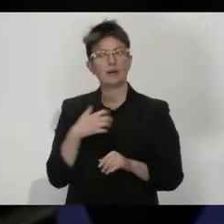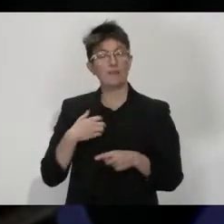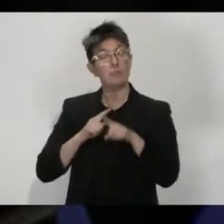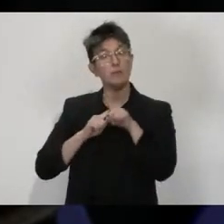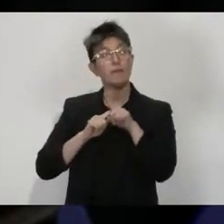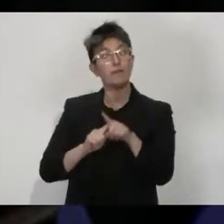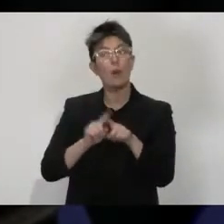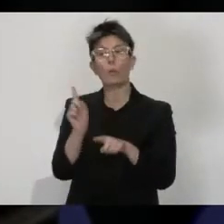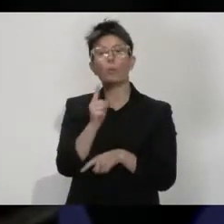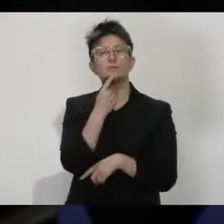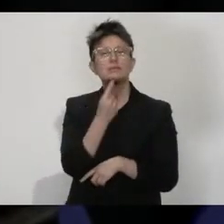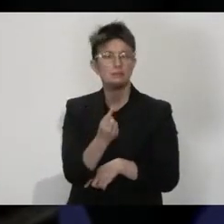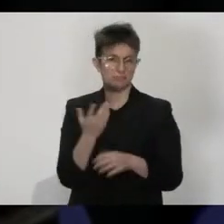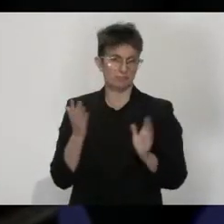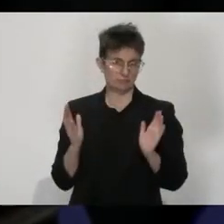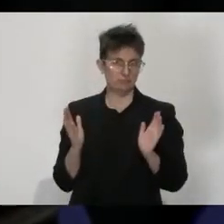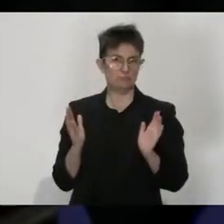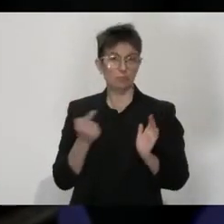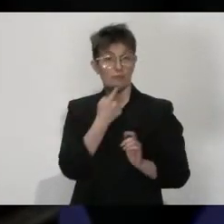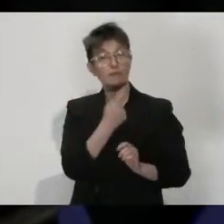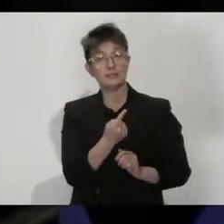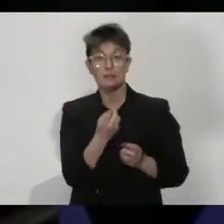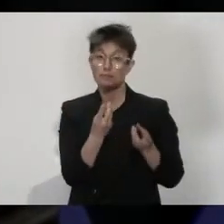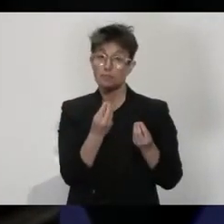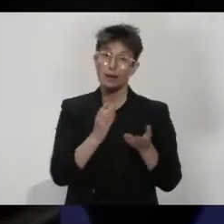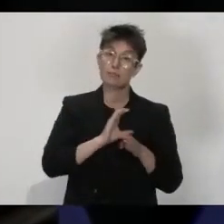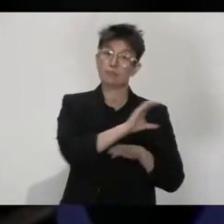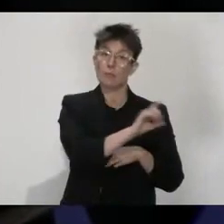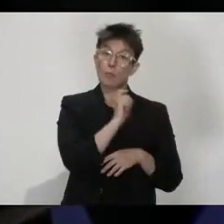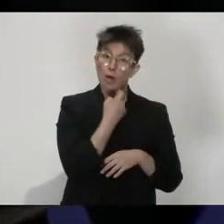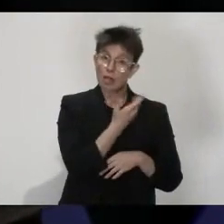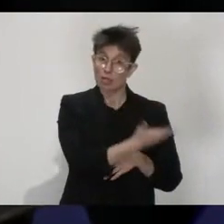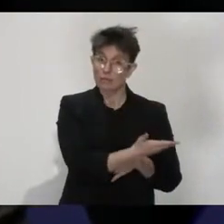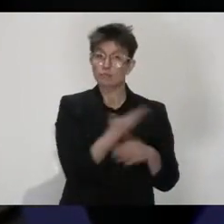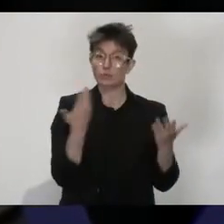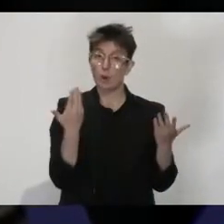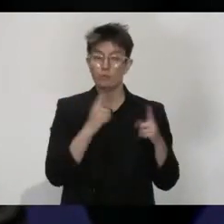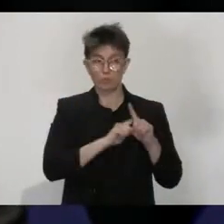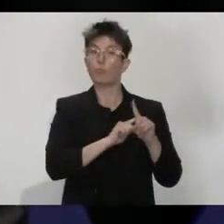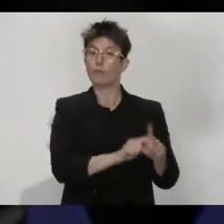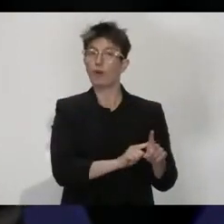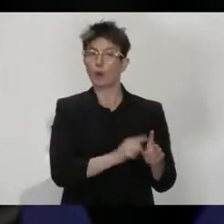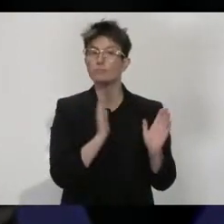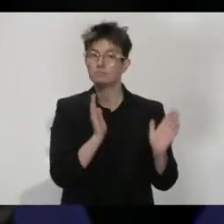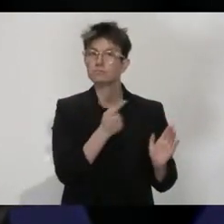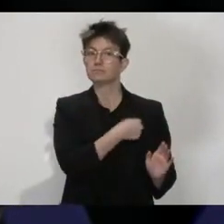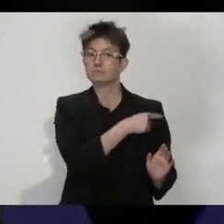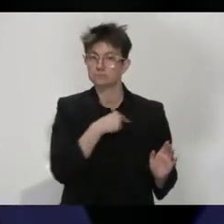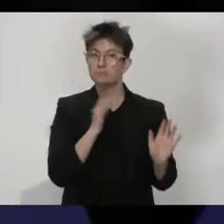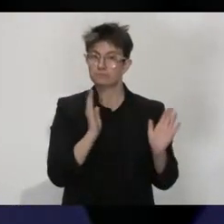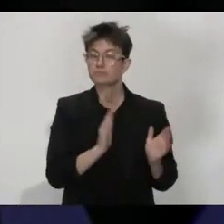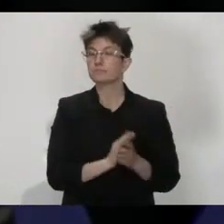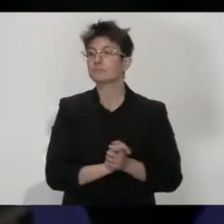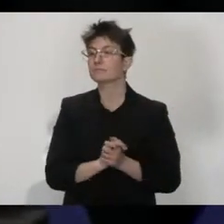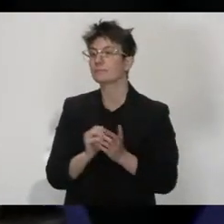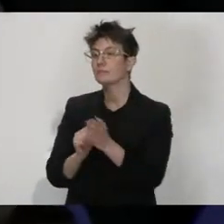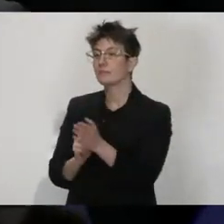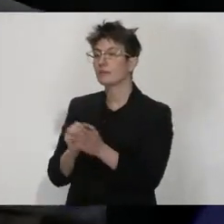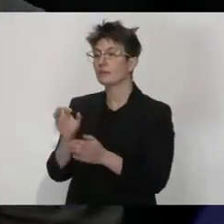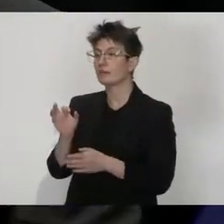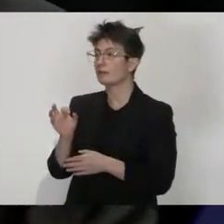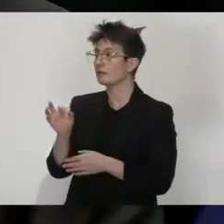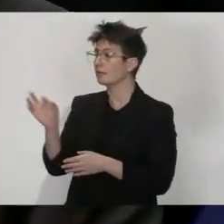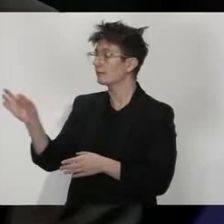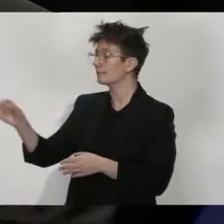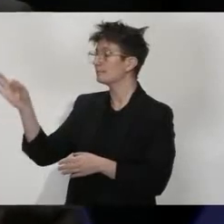here with an applicant, and so I've got no intention to do So that. that's completely Green different members from Chris. have- some Your Green position is members- completely some Green different members- from Chris